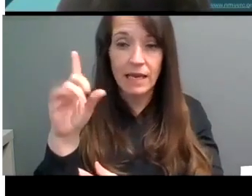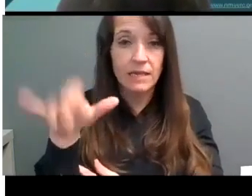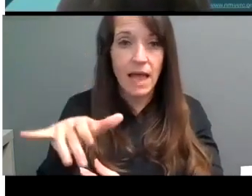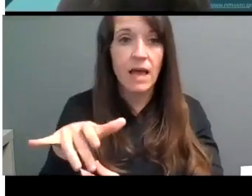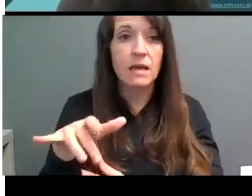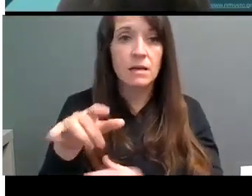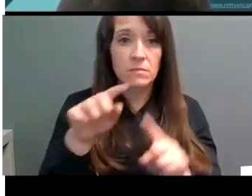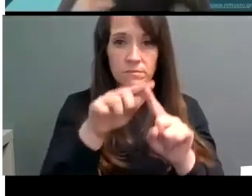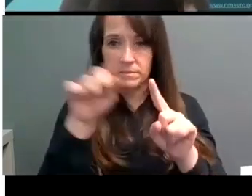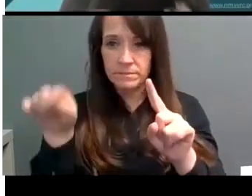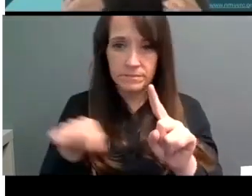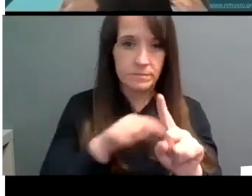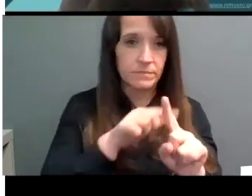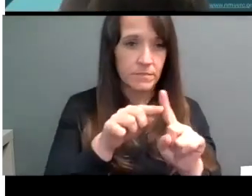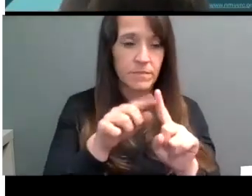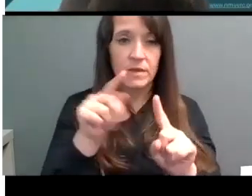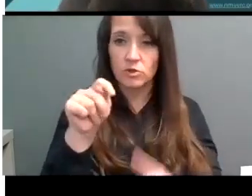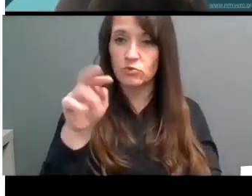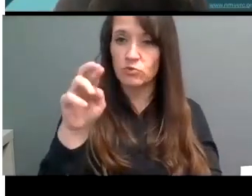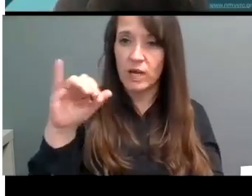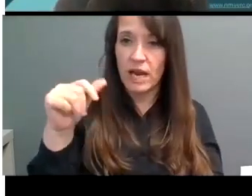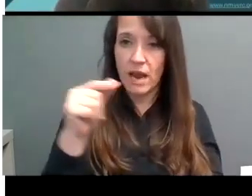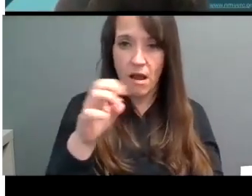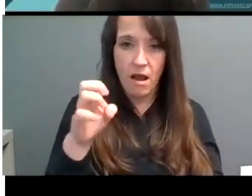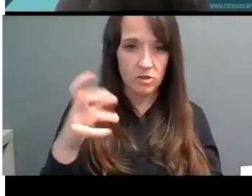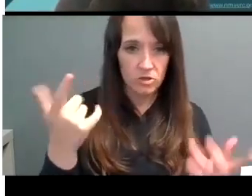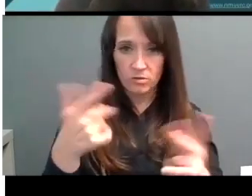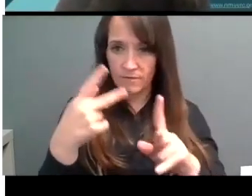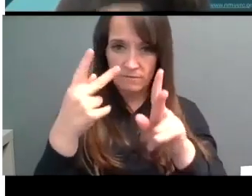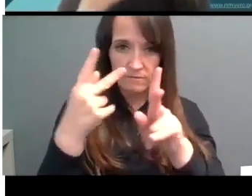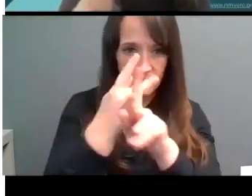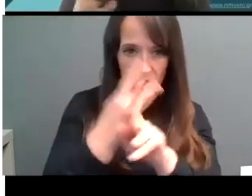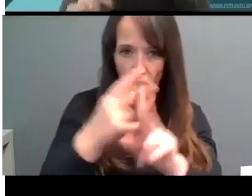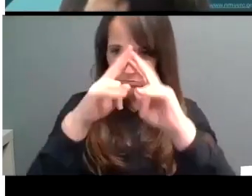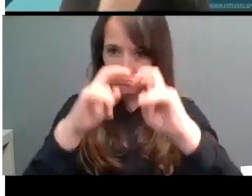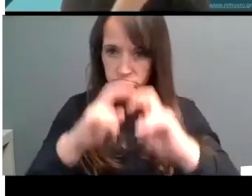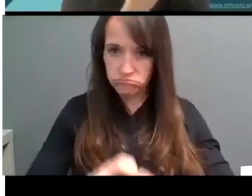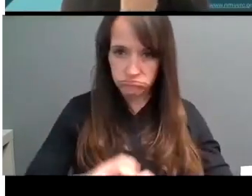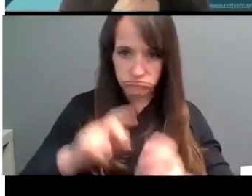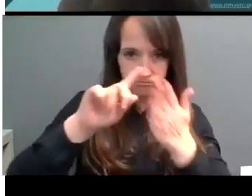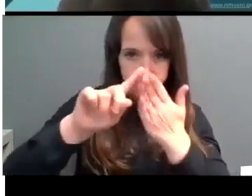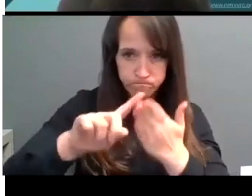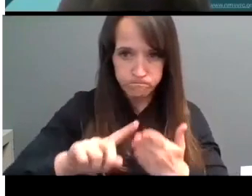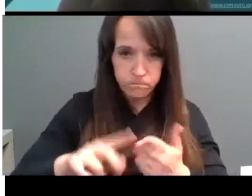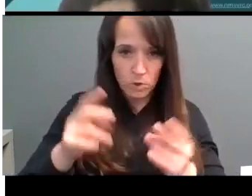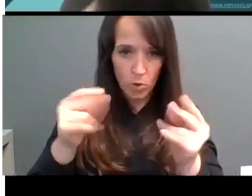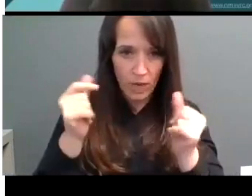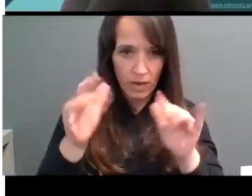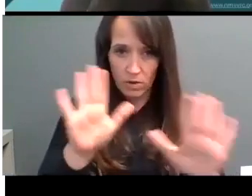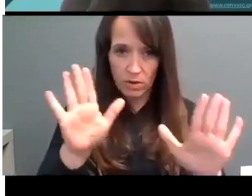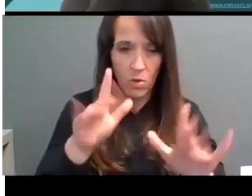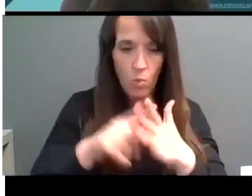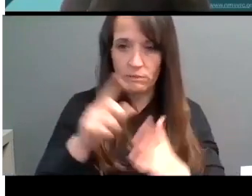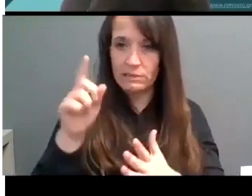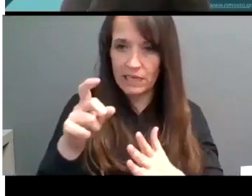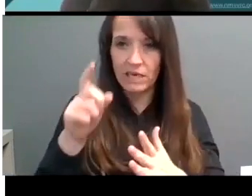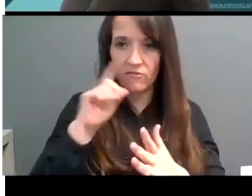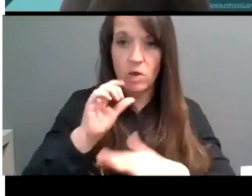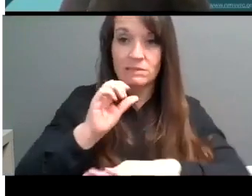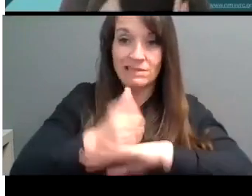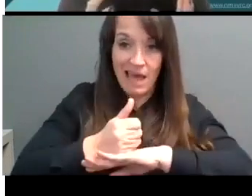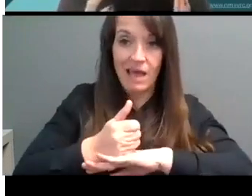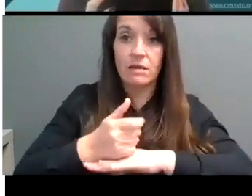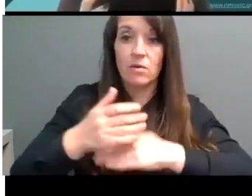for triage and for establishing safety and resilience and kind of setting up that, that path for adaptive